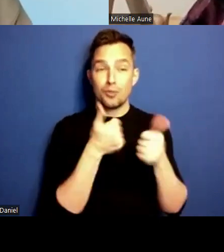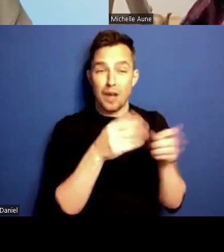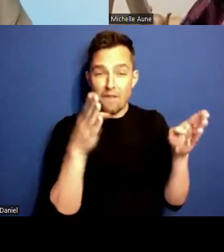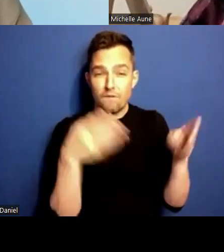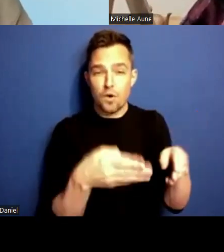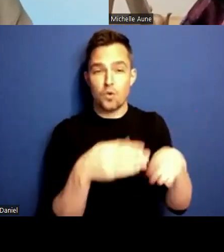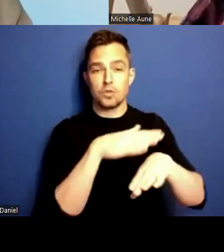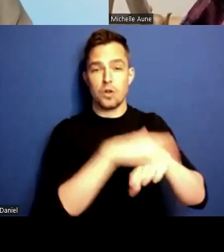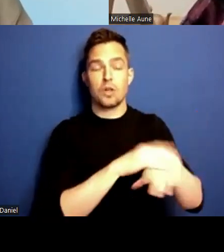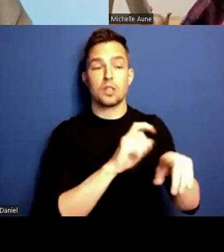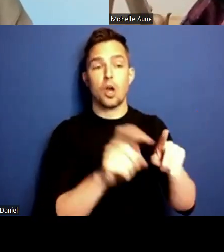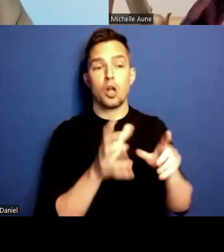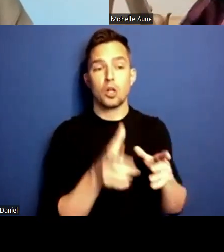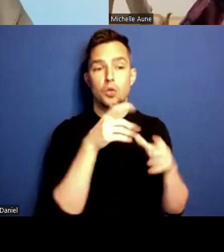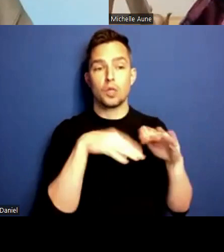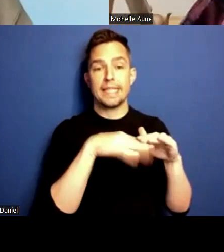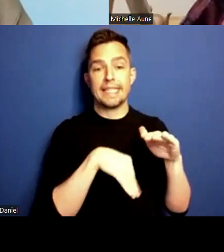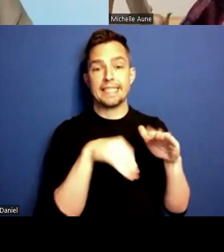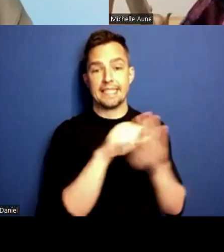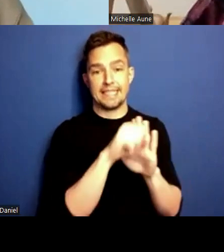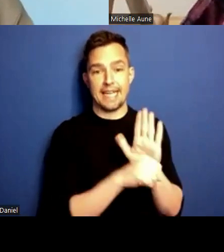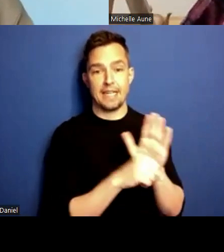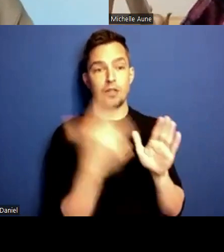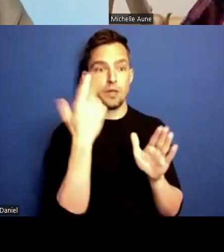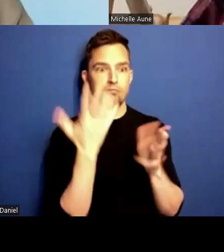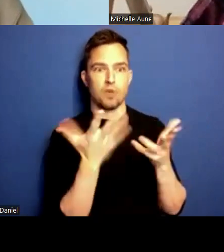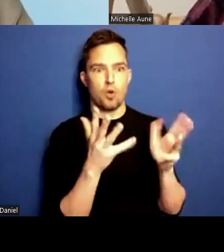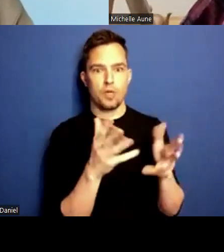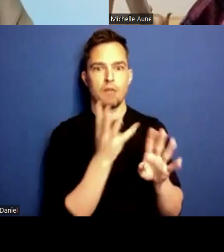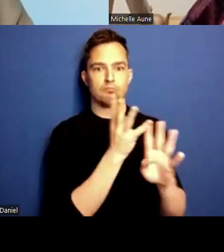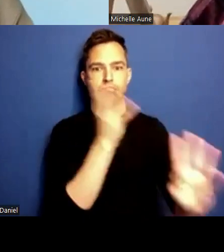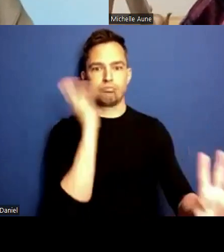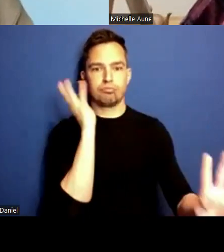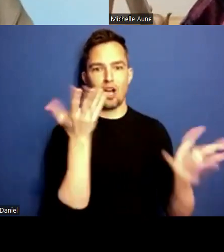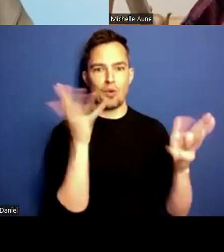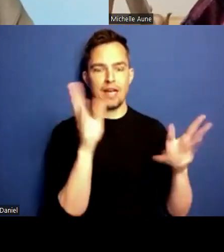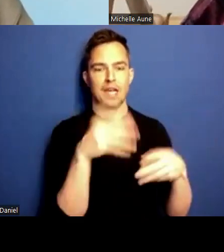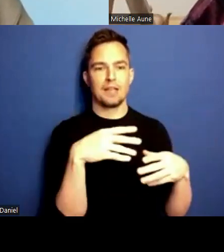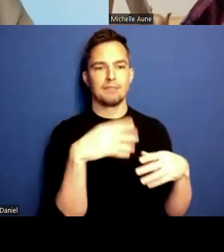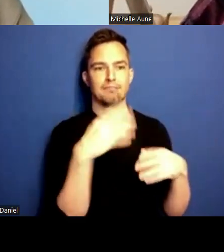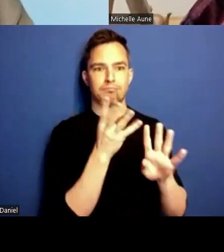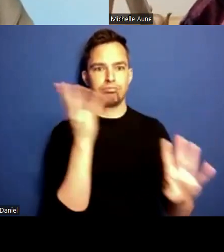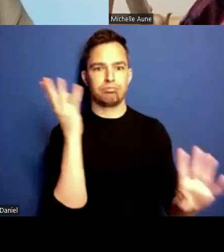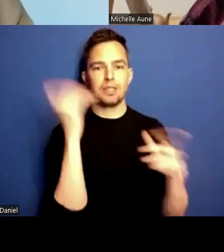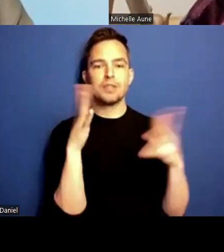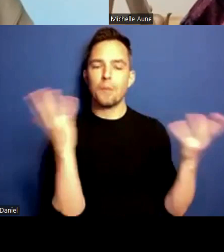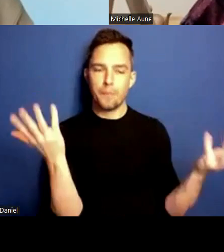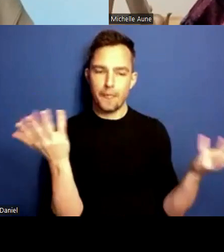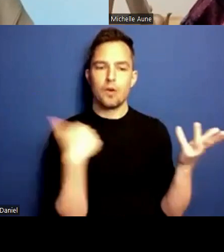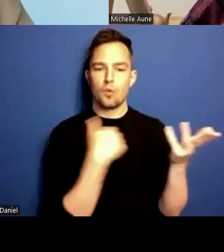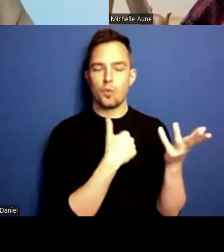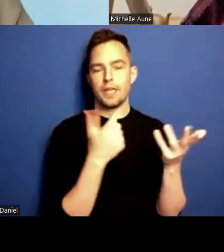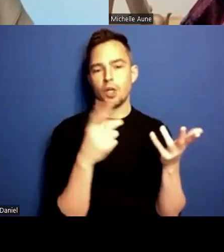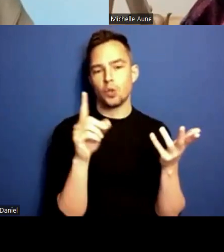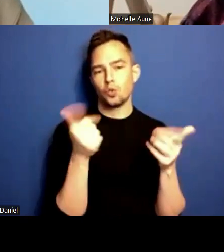on callers in state simply because there's already a lot of those, and so we do try